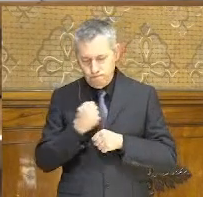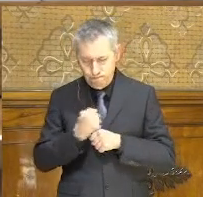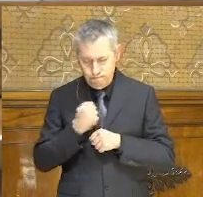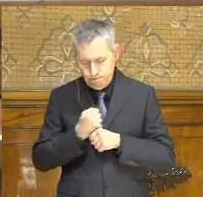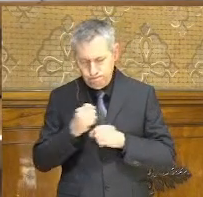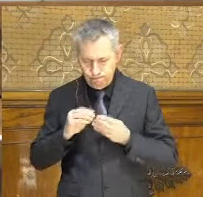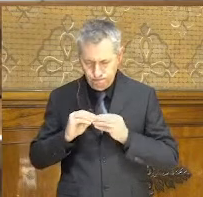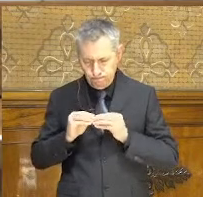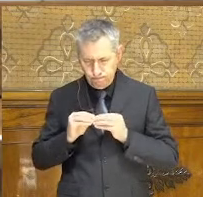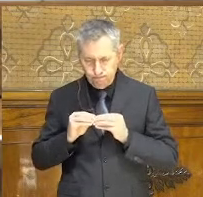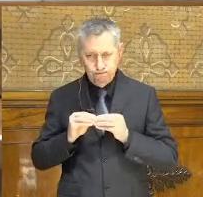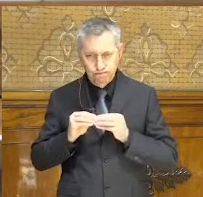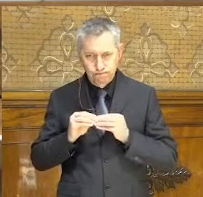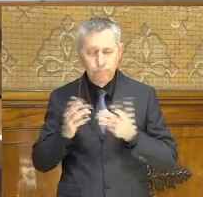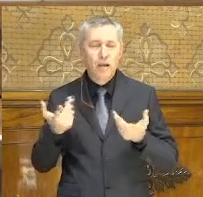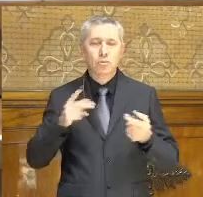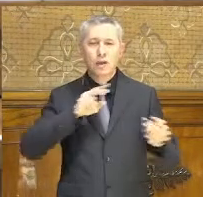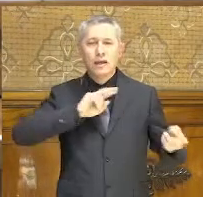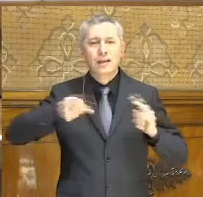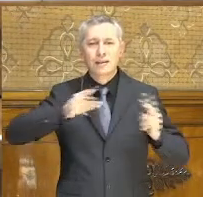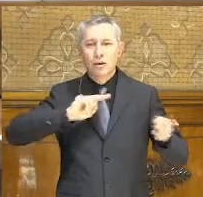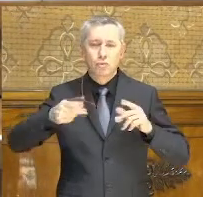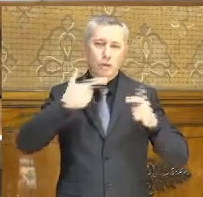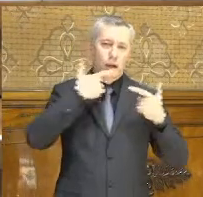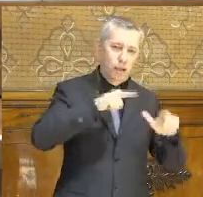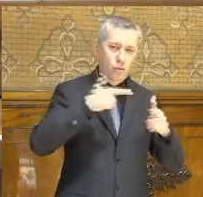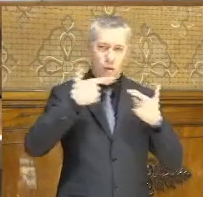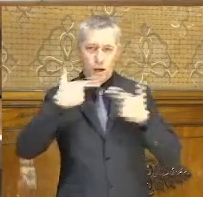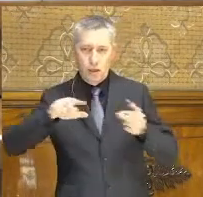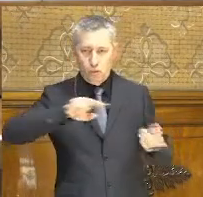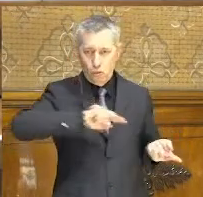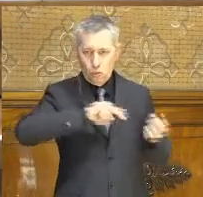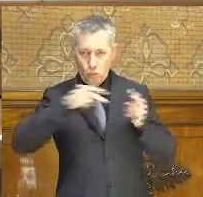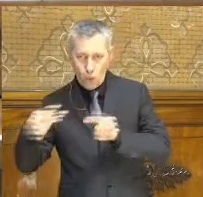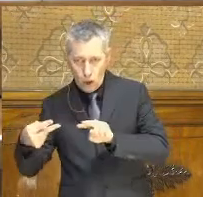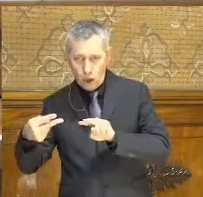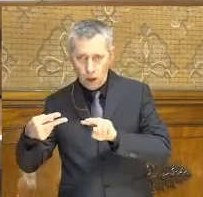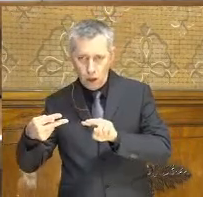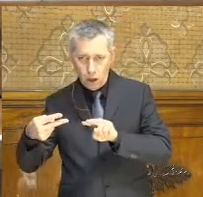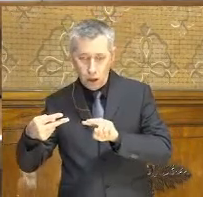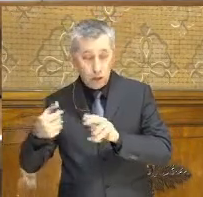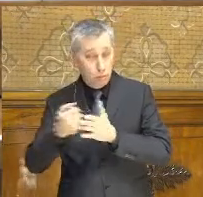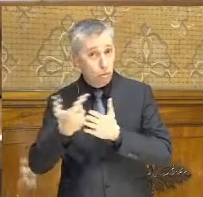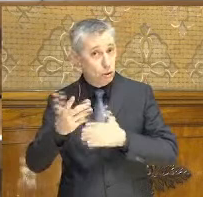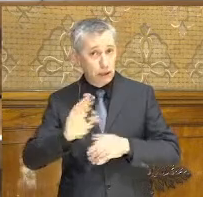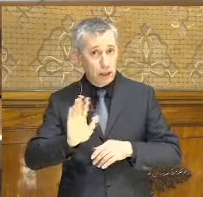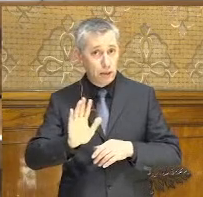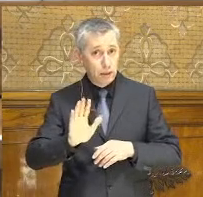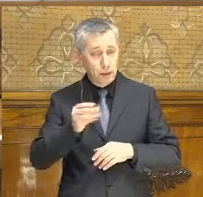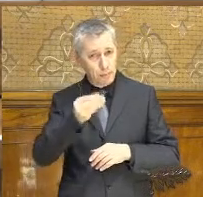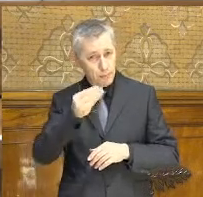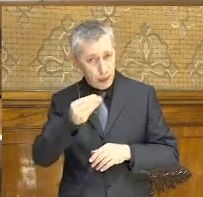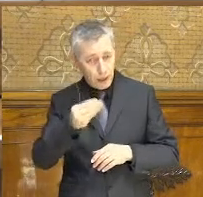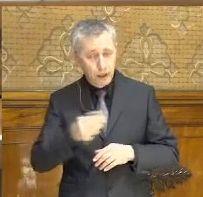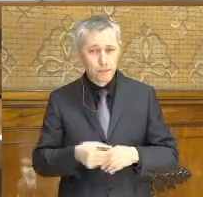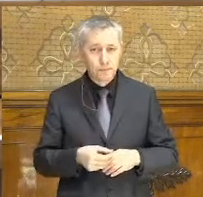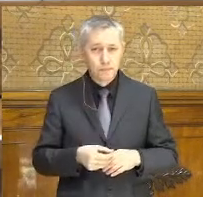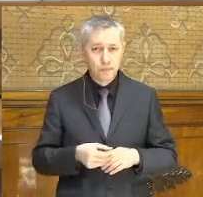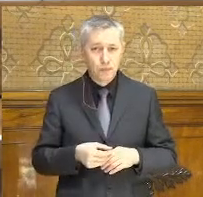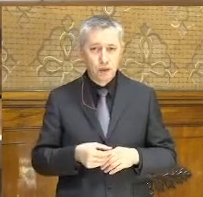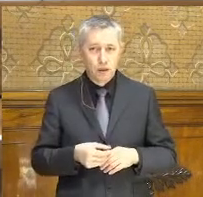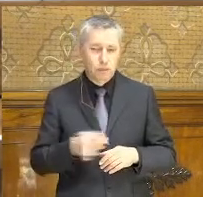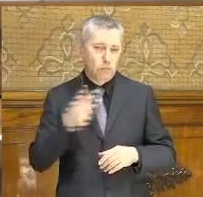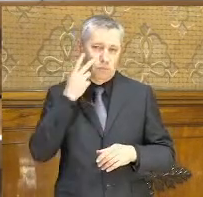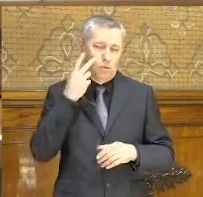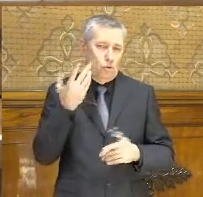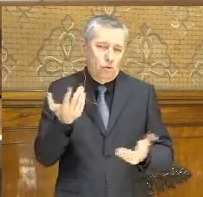intralinguistic translation is absolutely crucial. That I find from your text, I find the